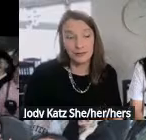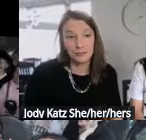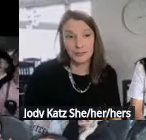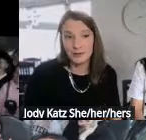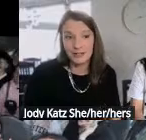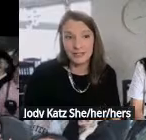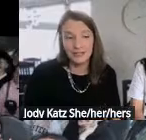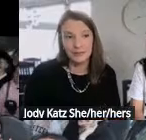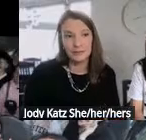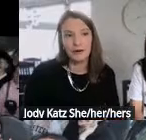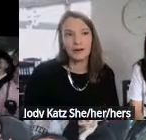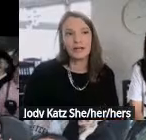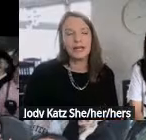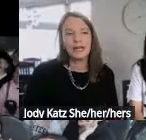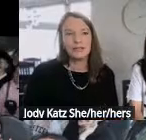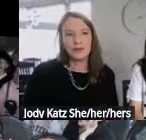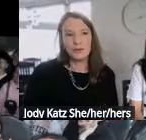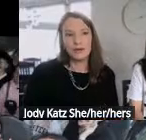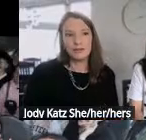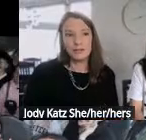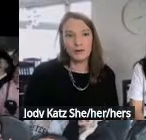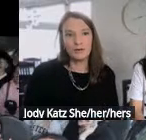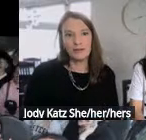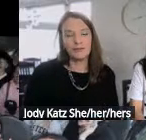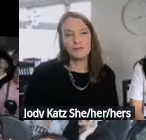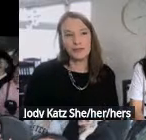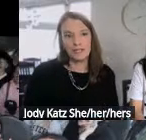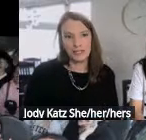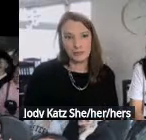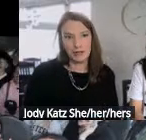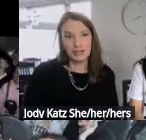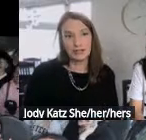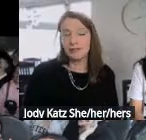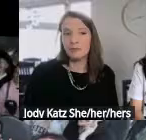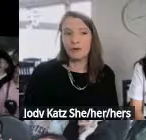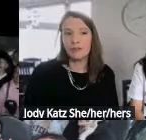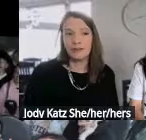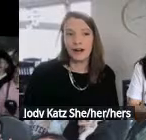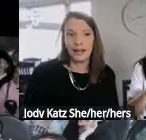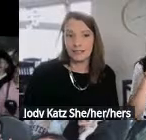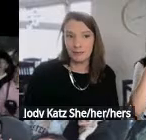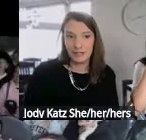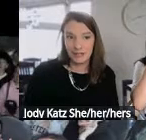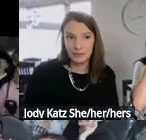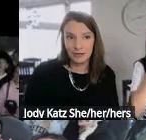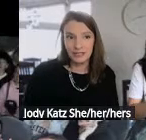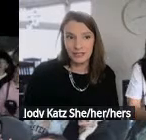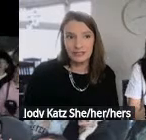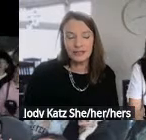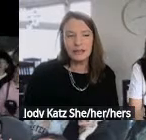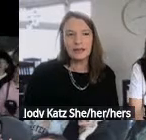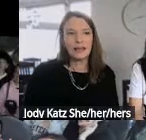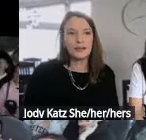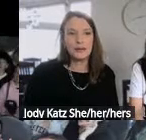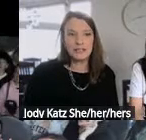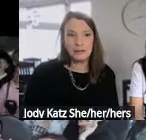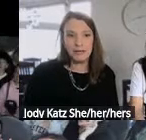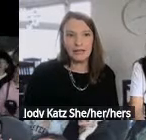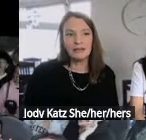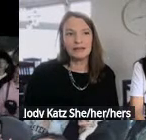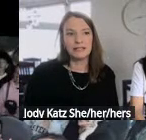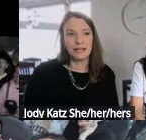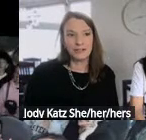led a group of students in Central Park. So we are so grateful for these experiences, even more than her academic experiences